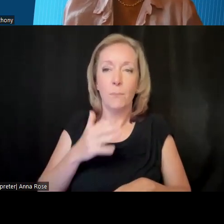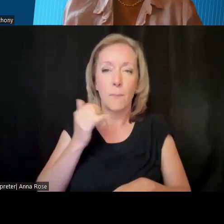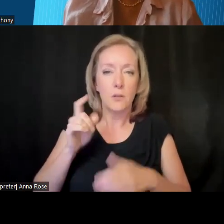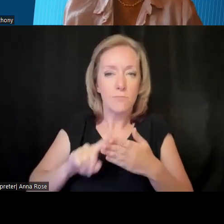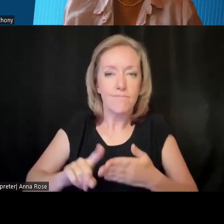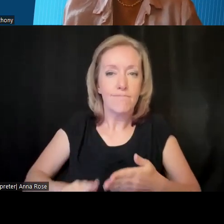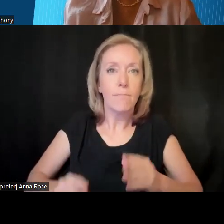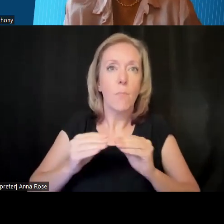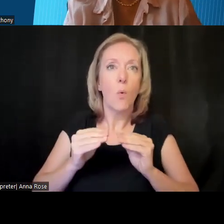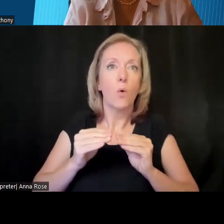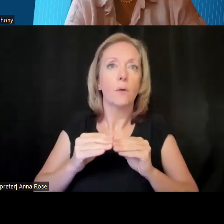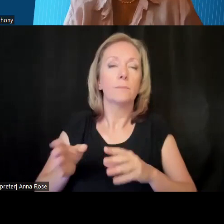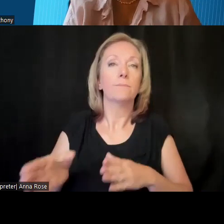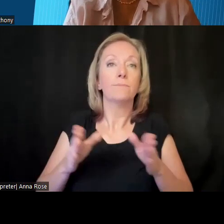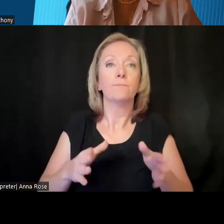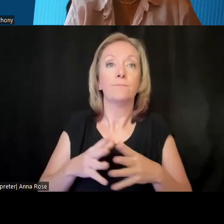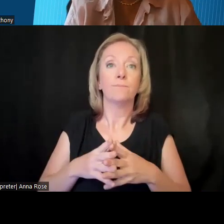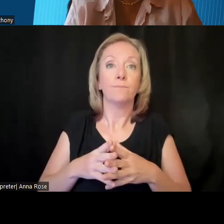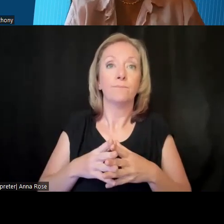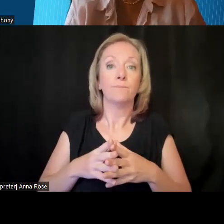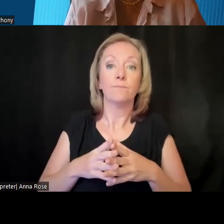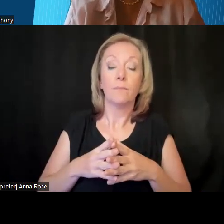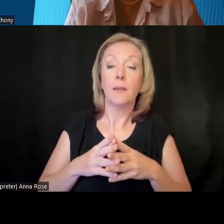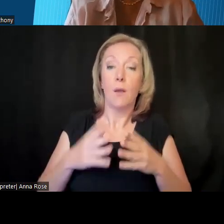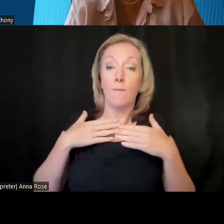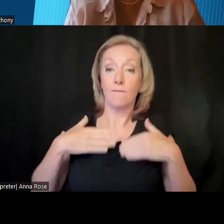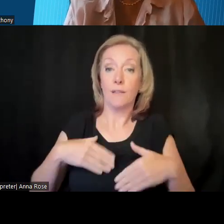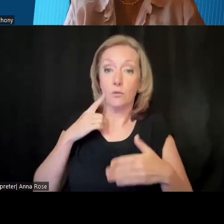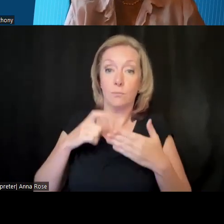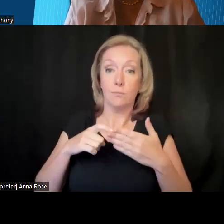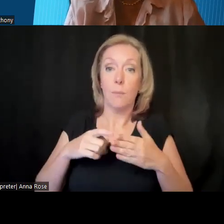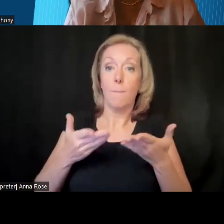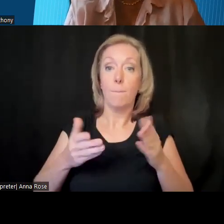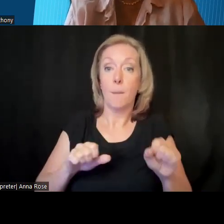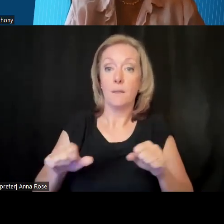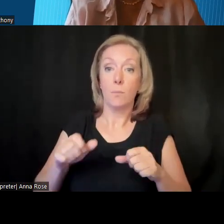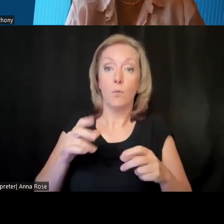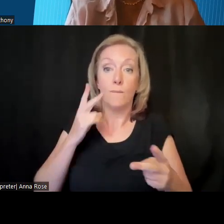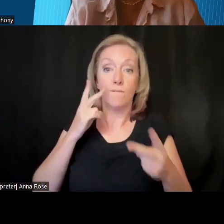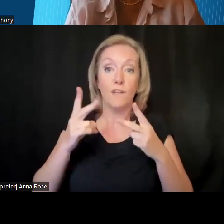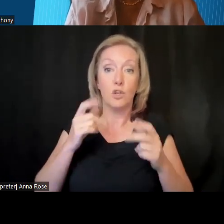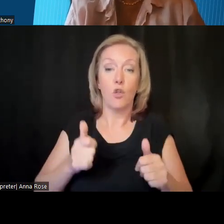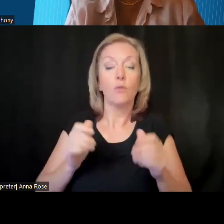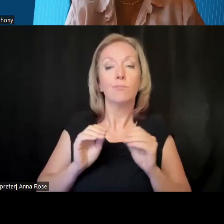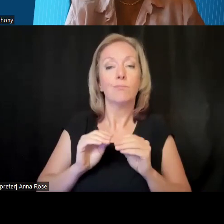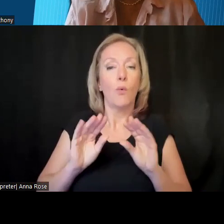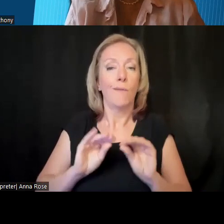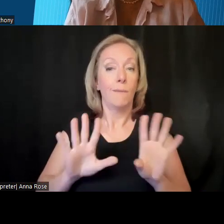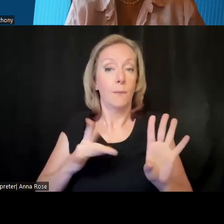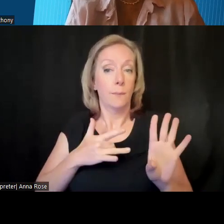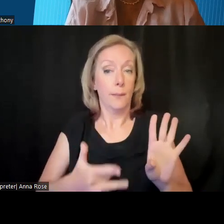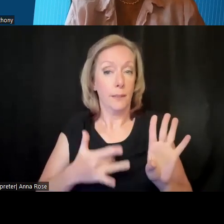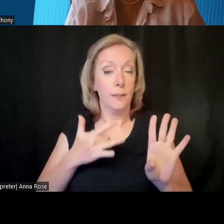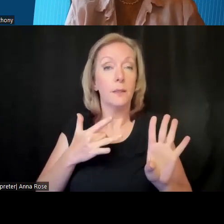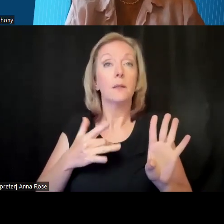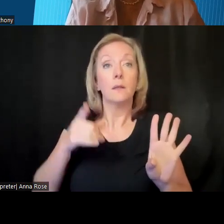not we have concerns. So physical indicators of vision loss are usually a little more obvious. And in fact,